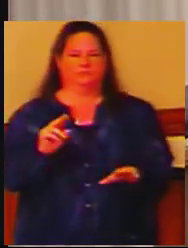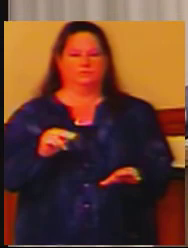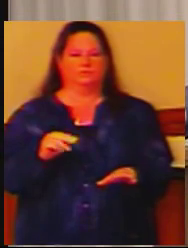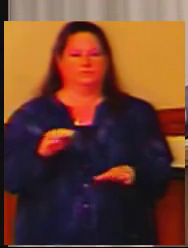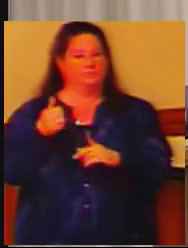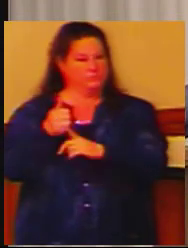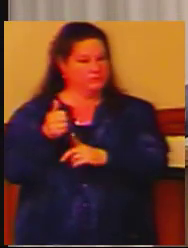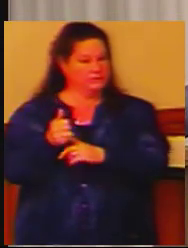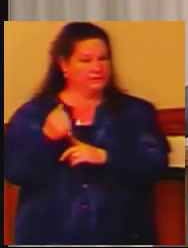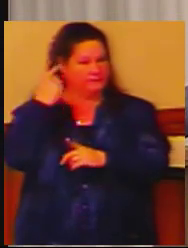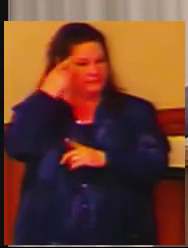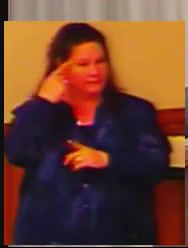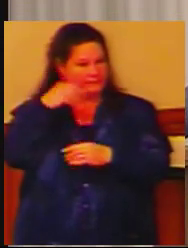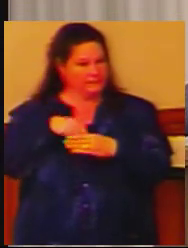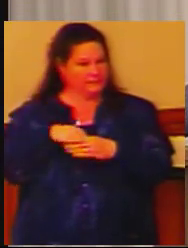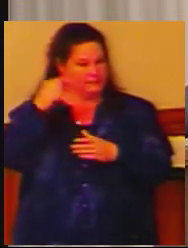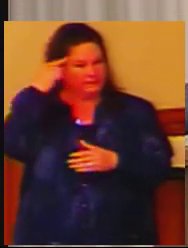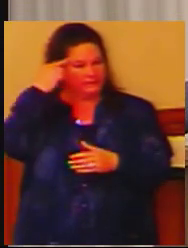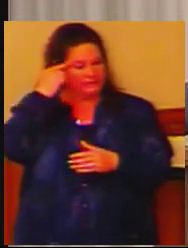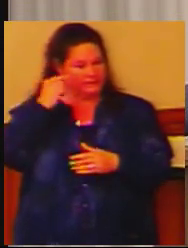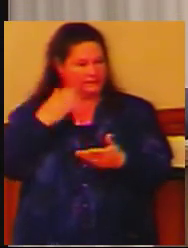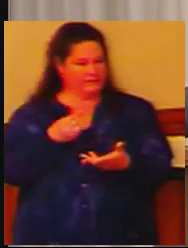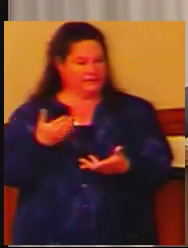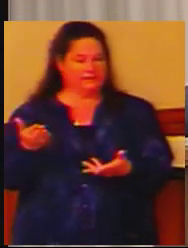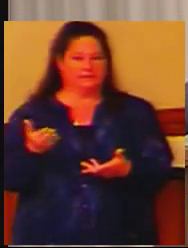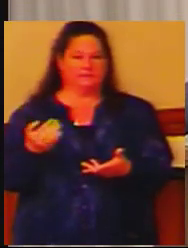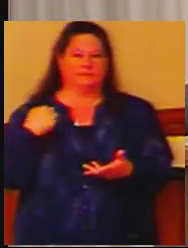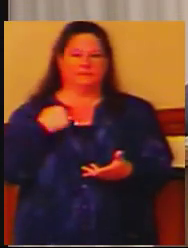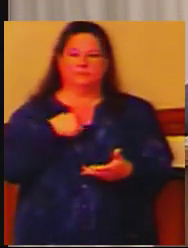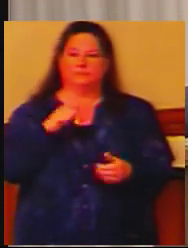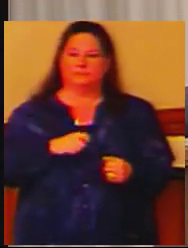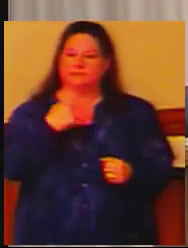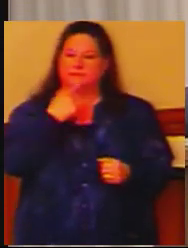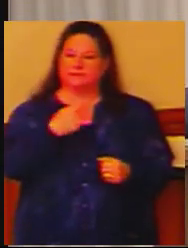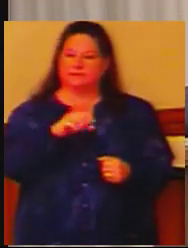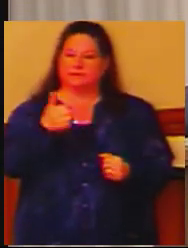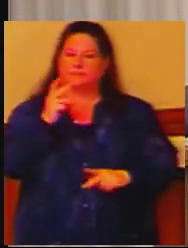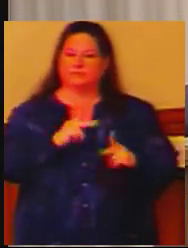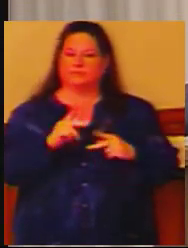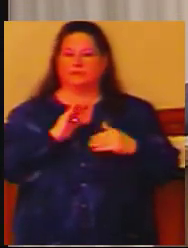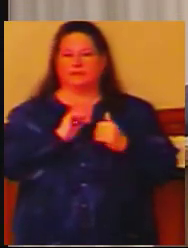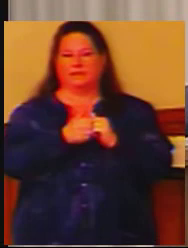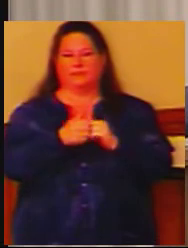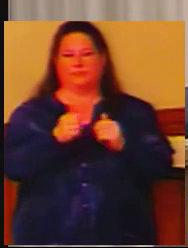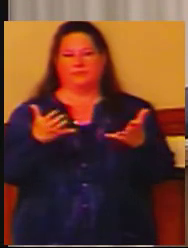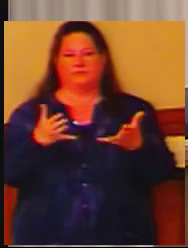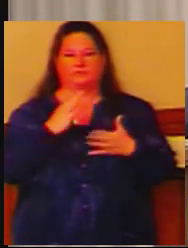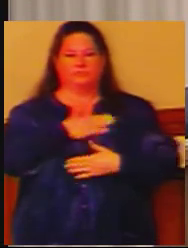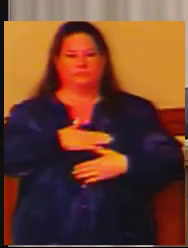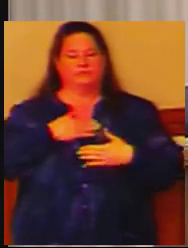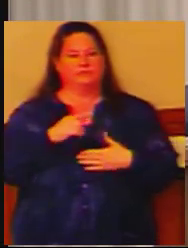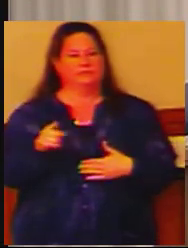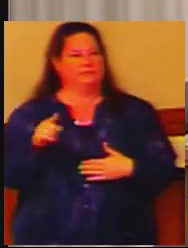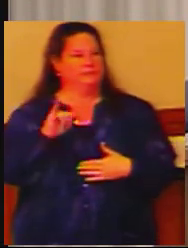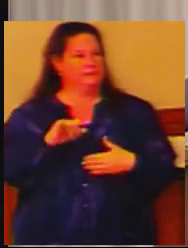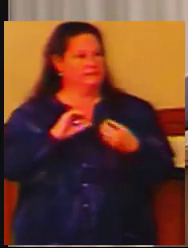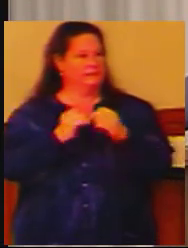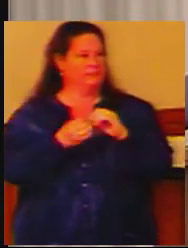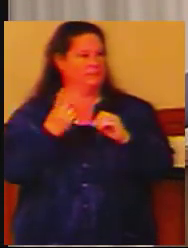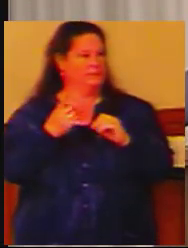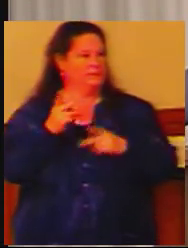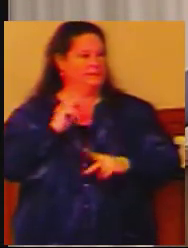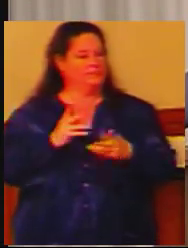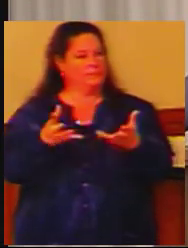mind, and all that sort of thing. So we must tell others how much they are appreciated. That's the number one thing. Everybody wants